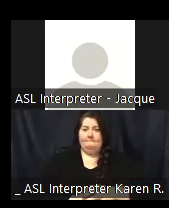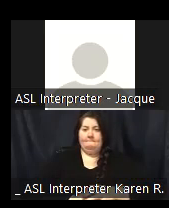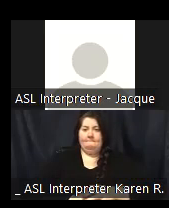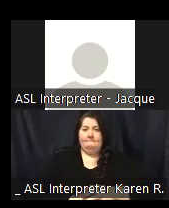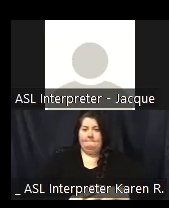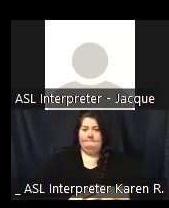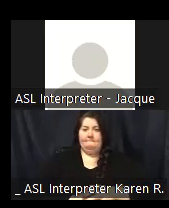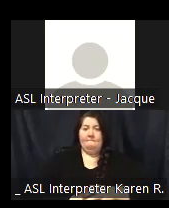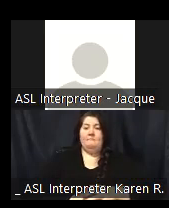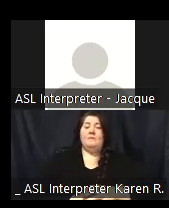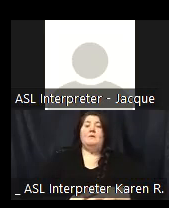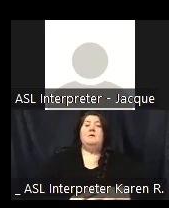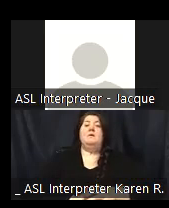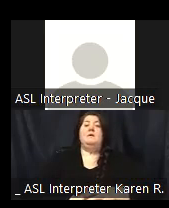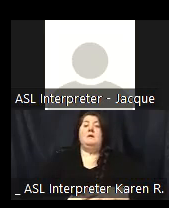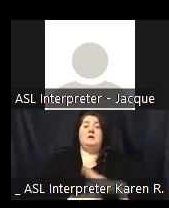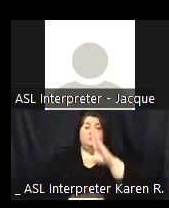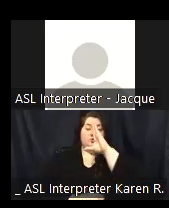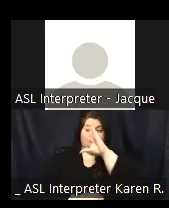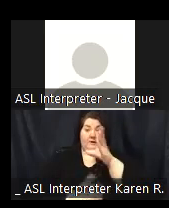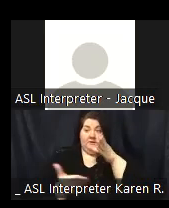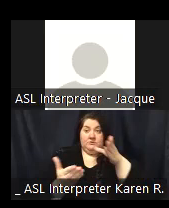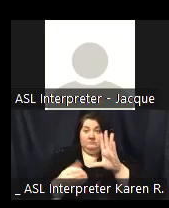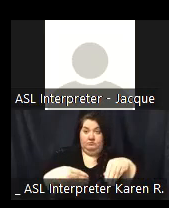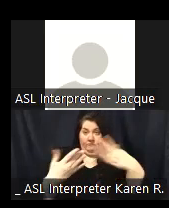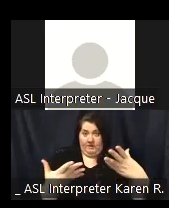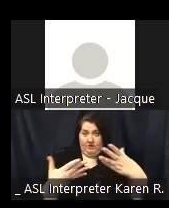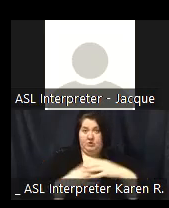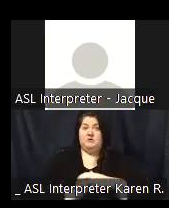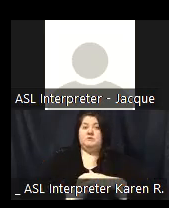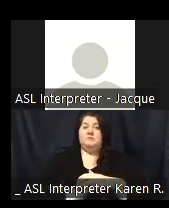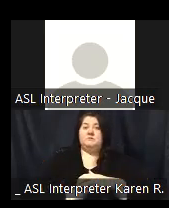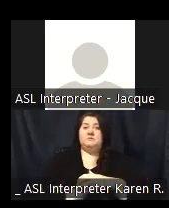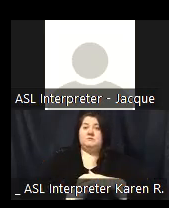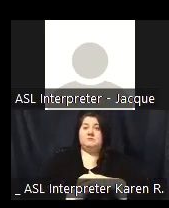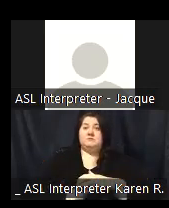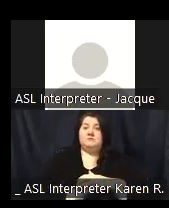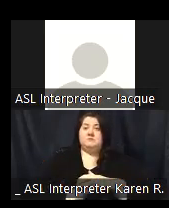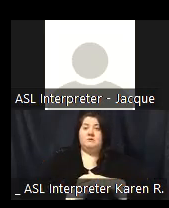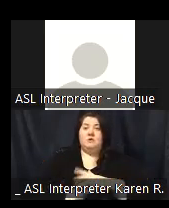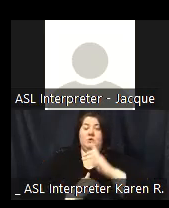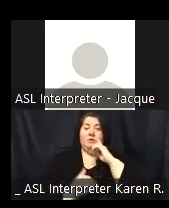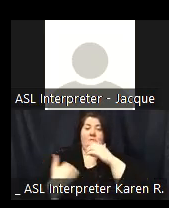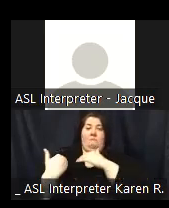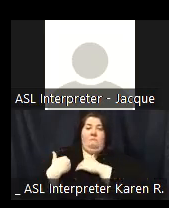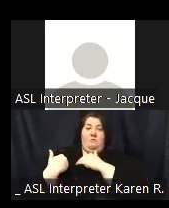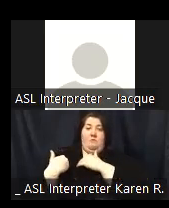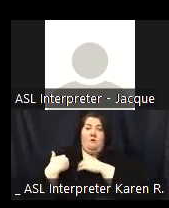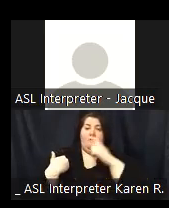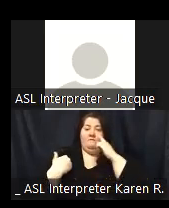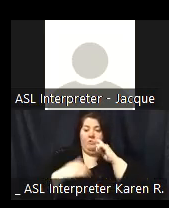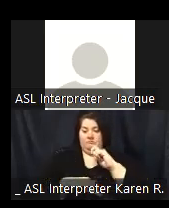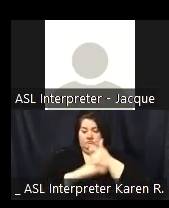And then direct service providers are responsible for